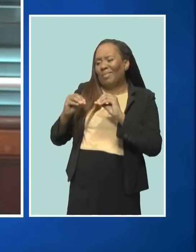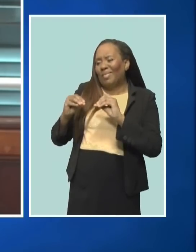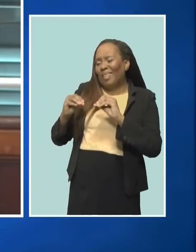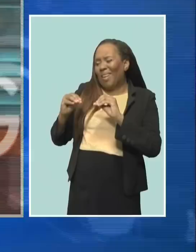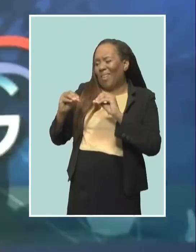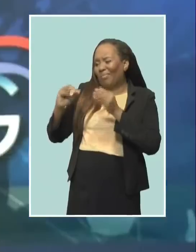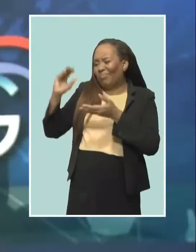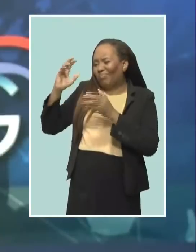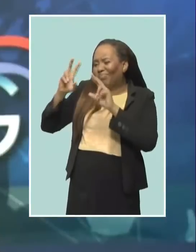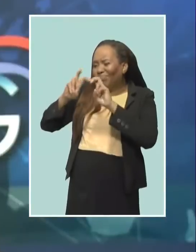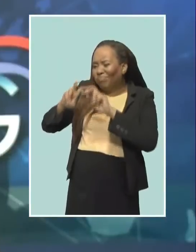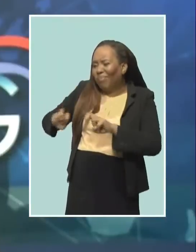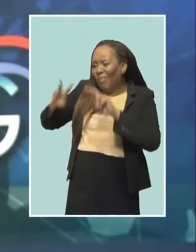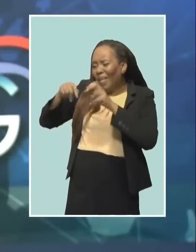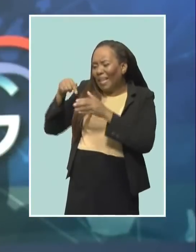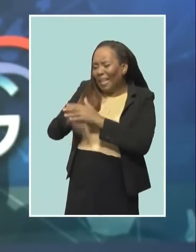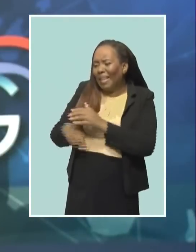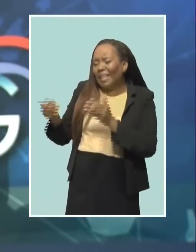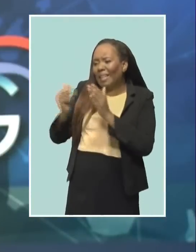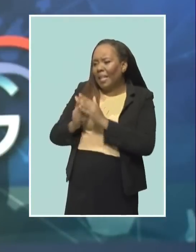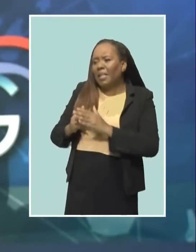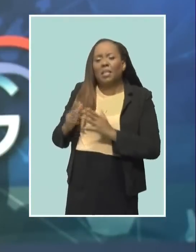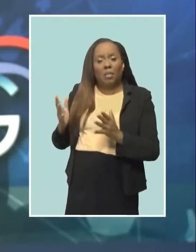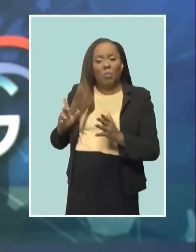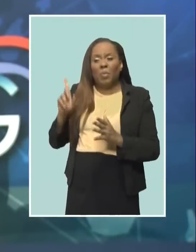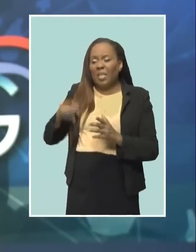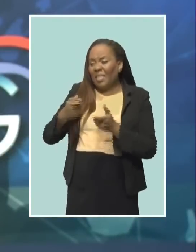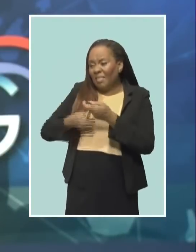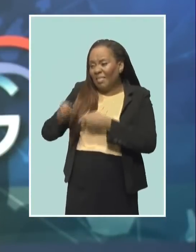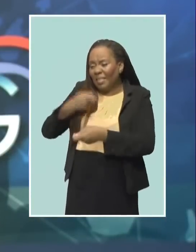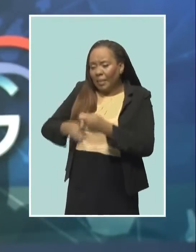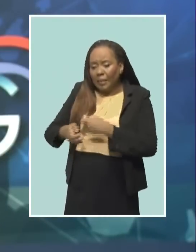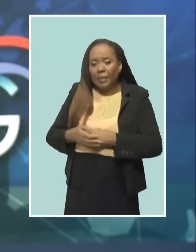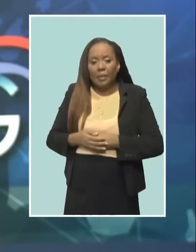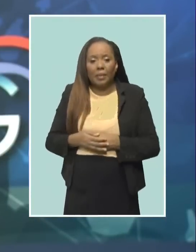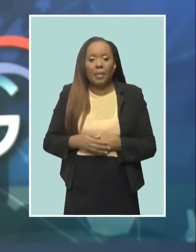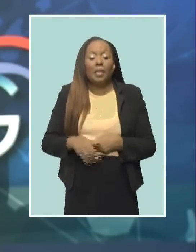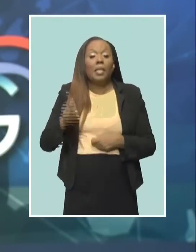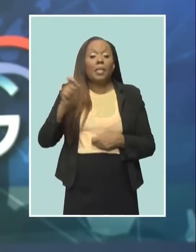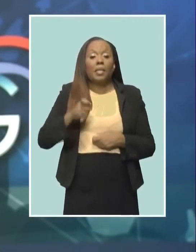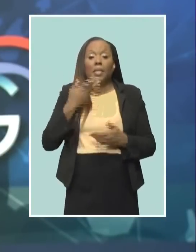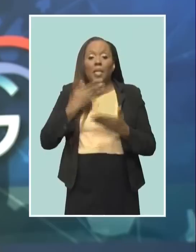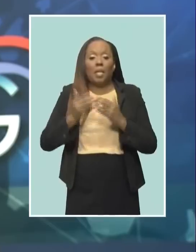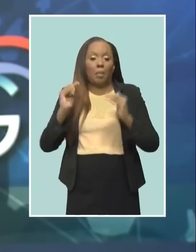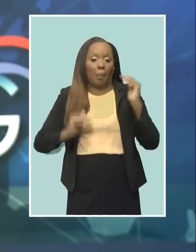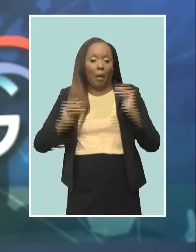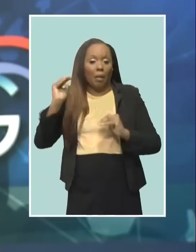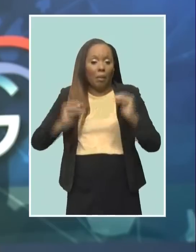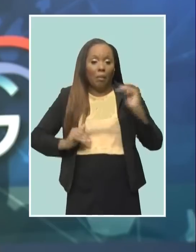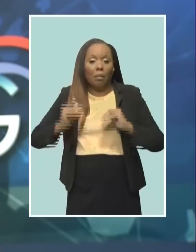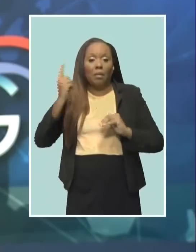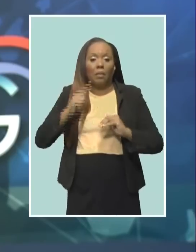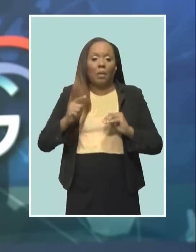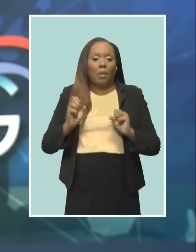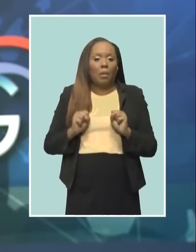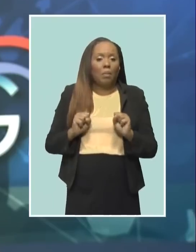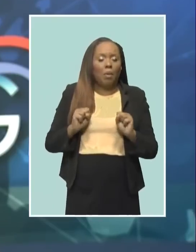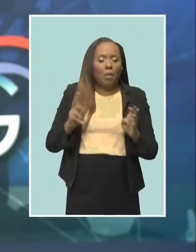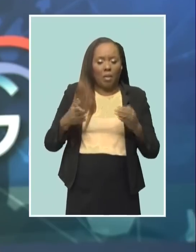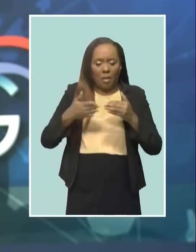again. Mr. Simmons says there must be balance, which provides the opportunity to move forward the